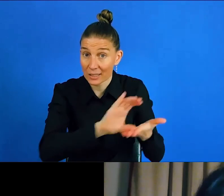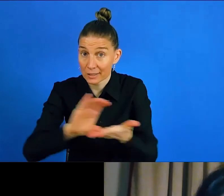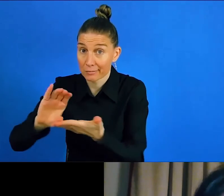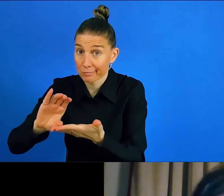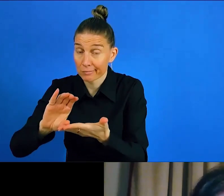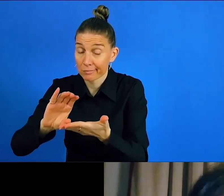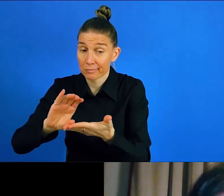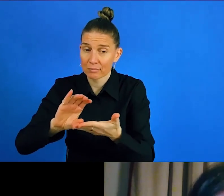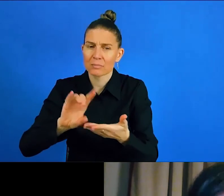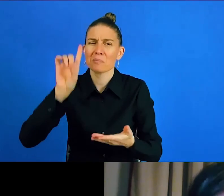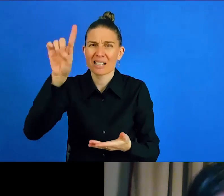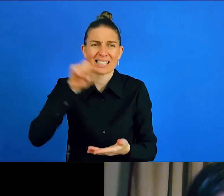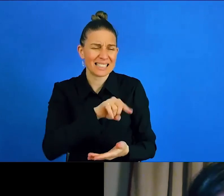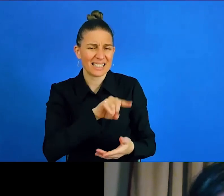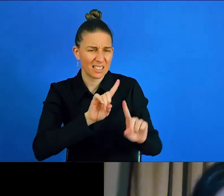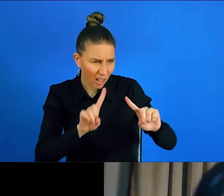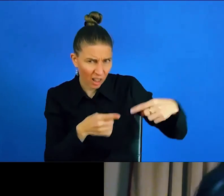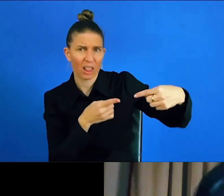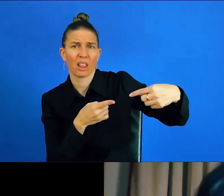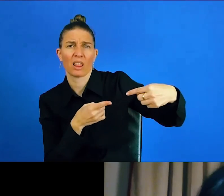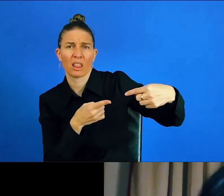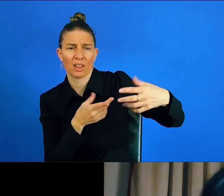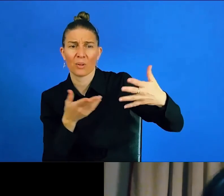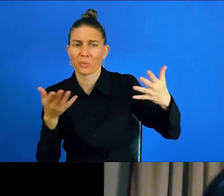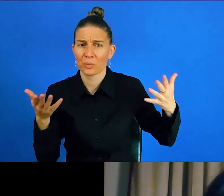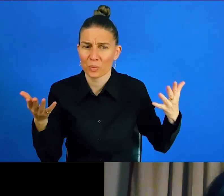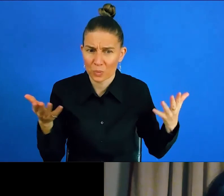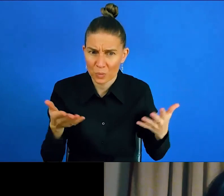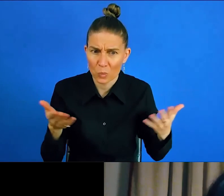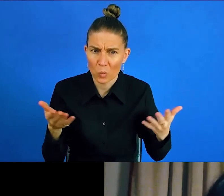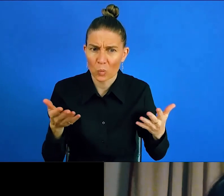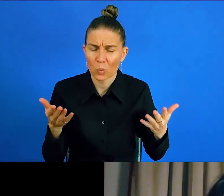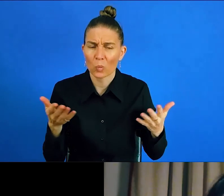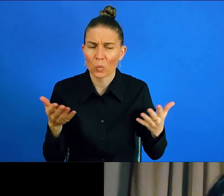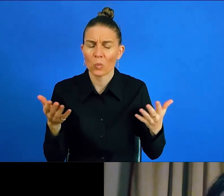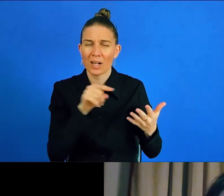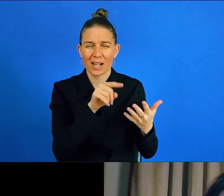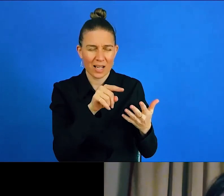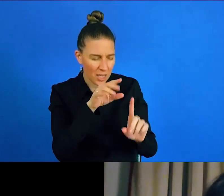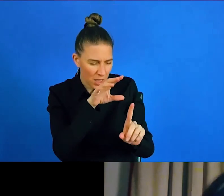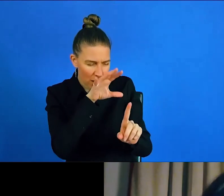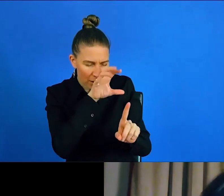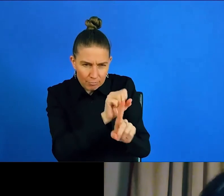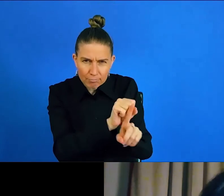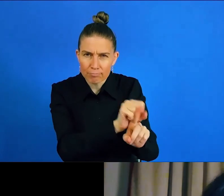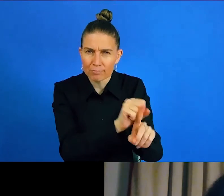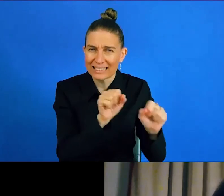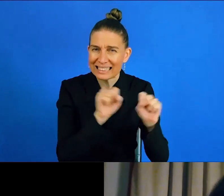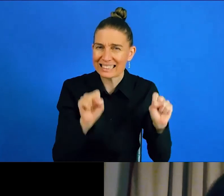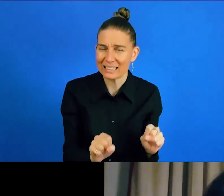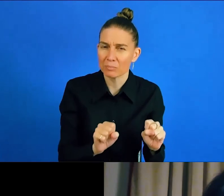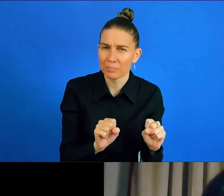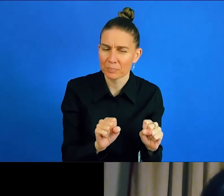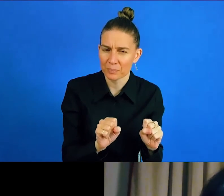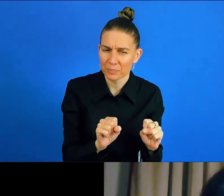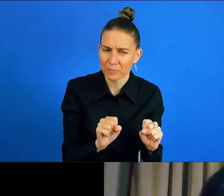challenges, and one of these has been in the information system and in the identification system. So where governments have and